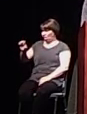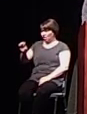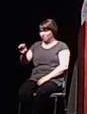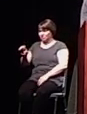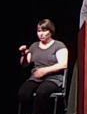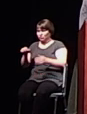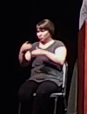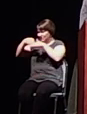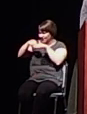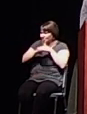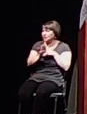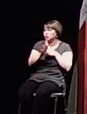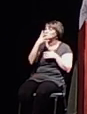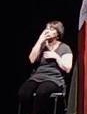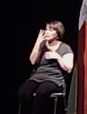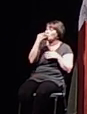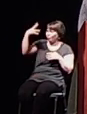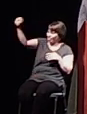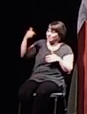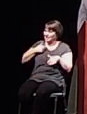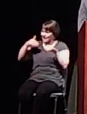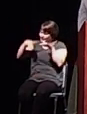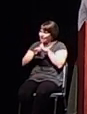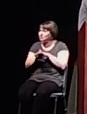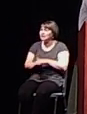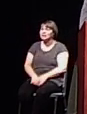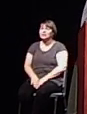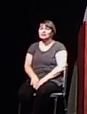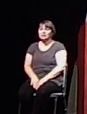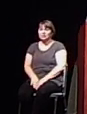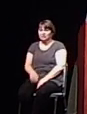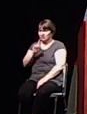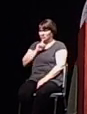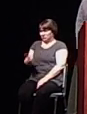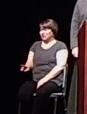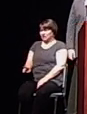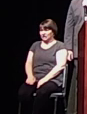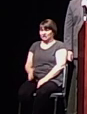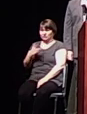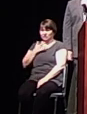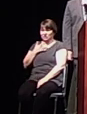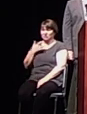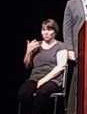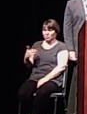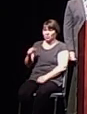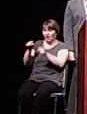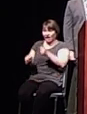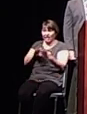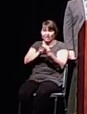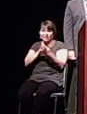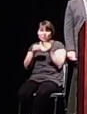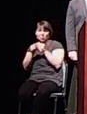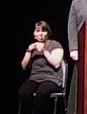that was left when Dr. Wolf retired. Humbled by the opportunity to learn more